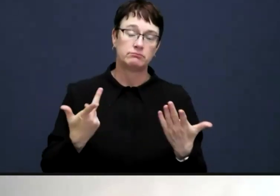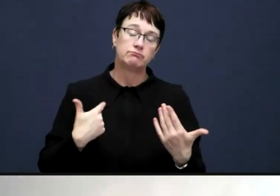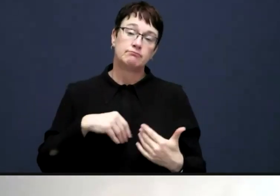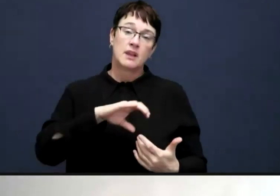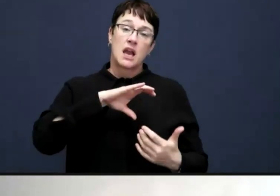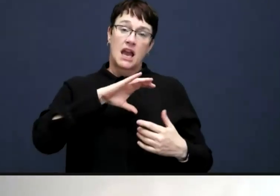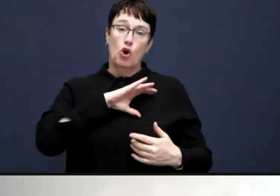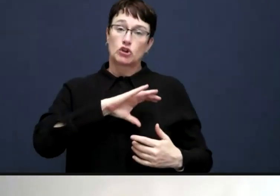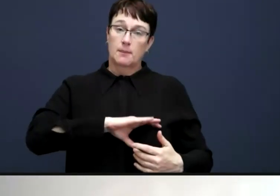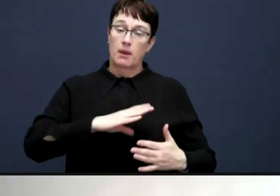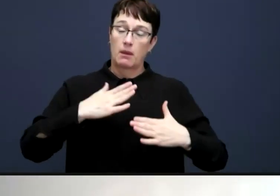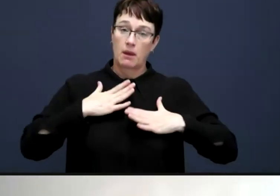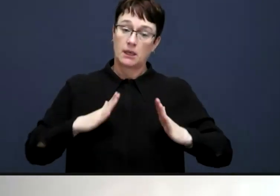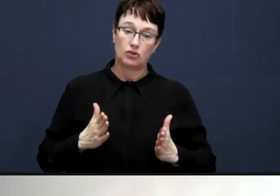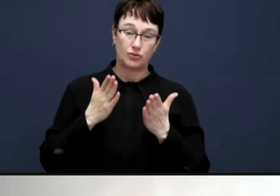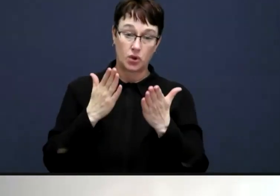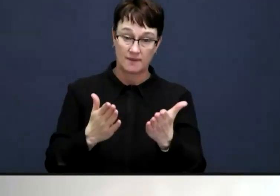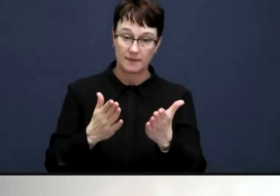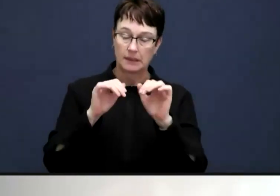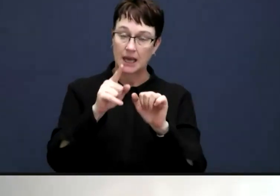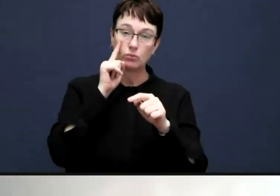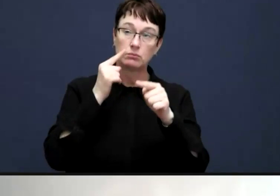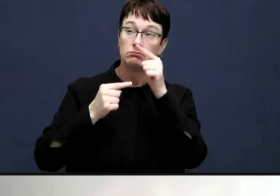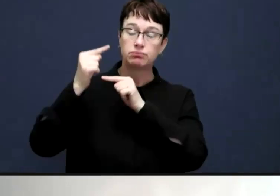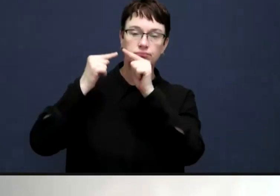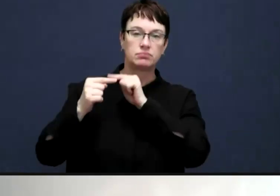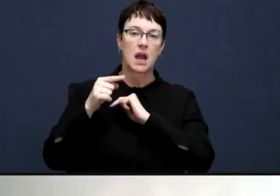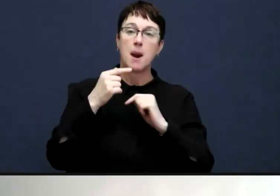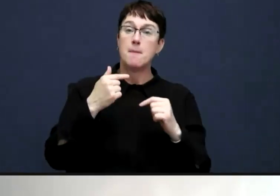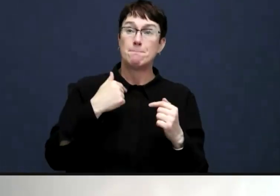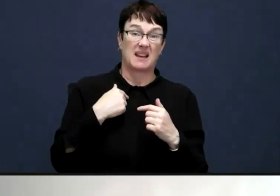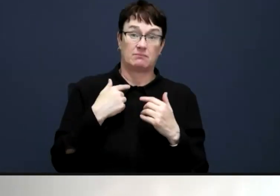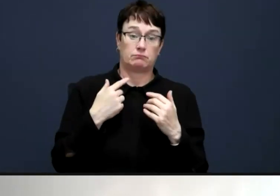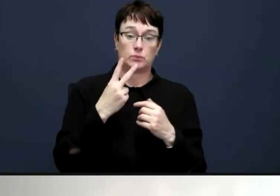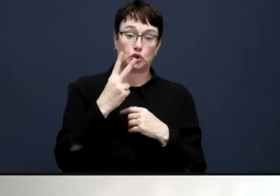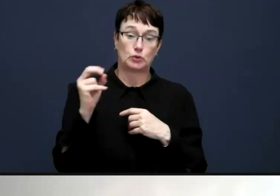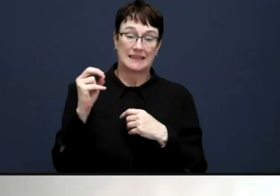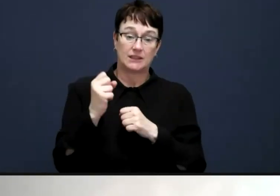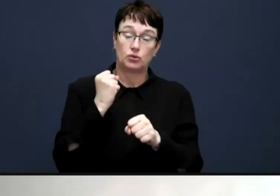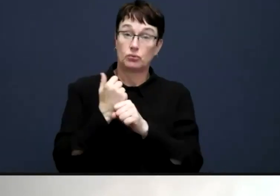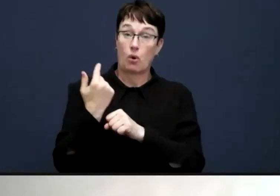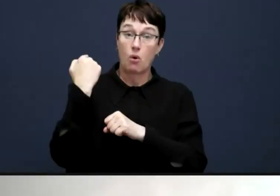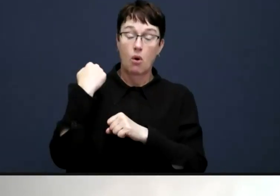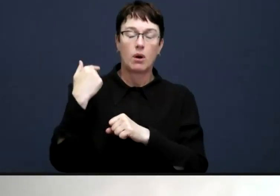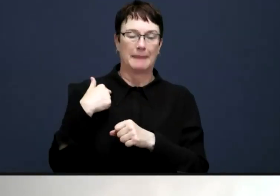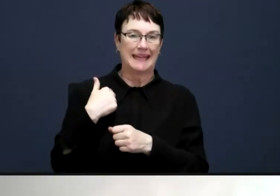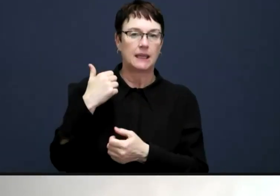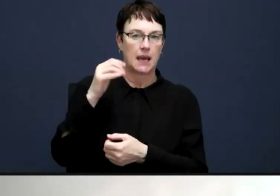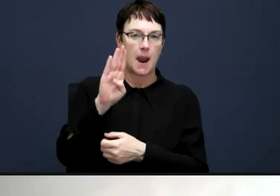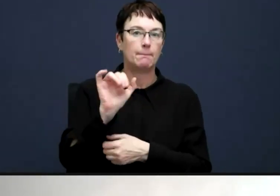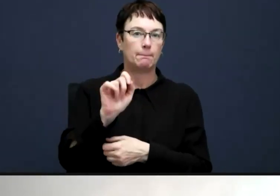of those historic documents back on legal contracts that you had with your bank 20 years ago when you first opened your account, making that thing